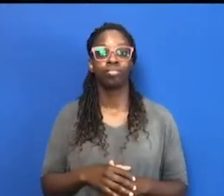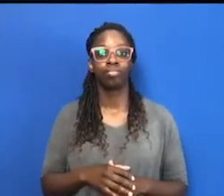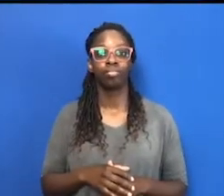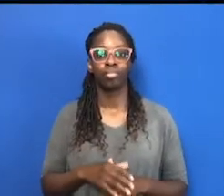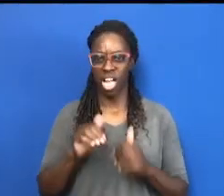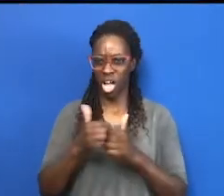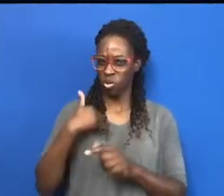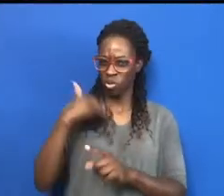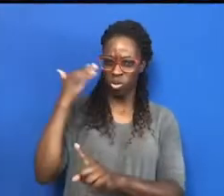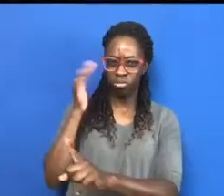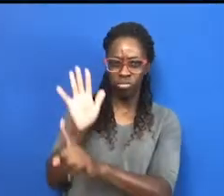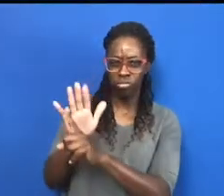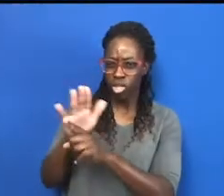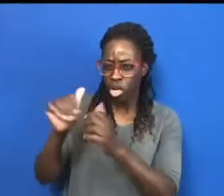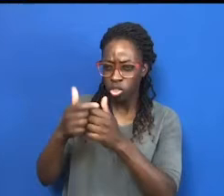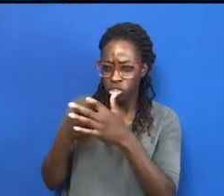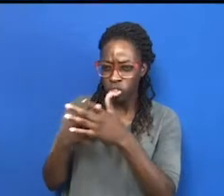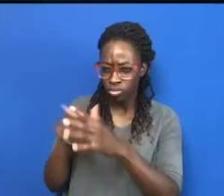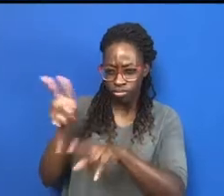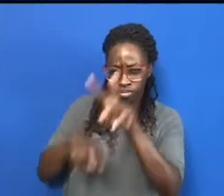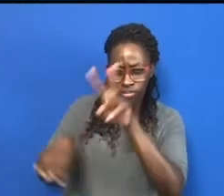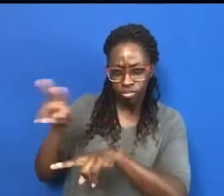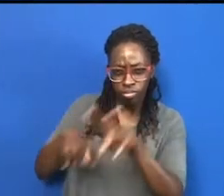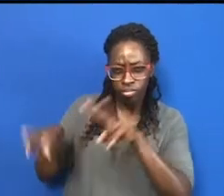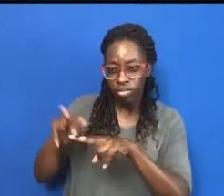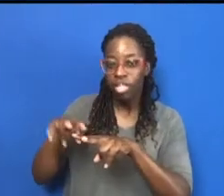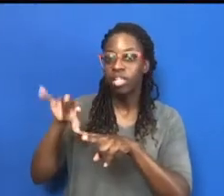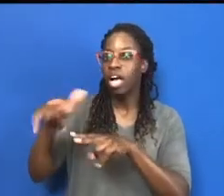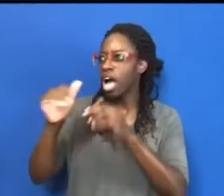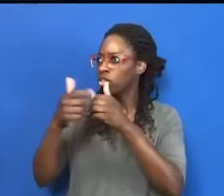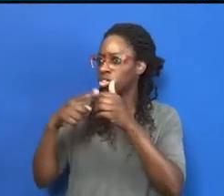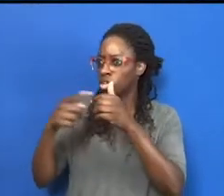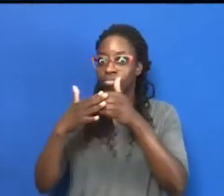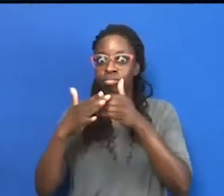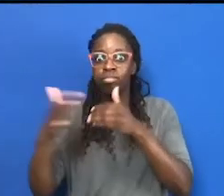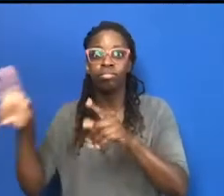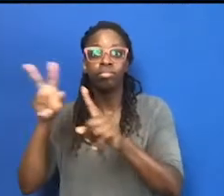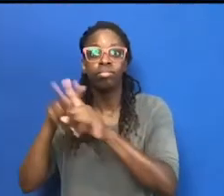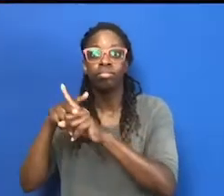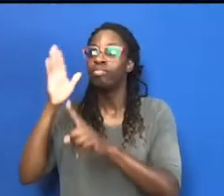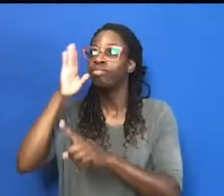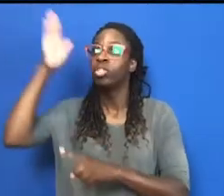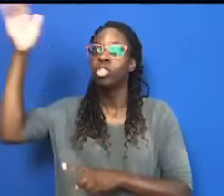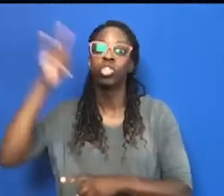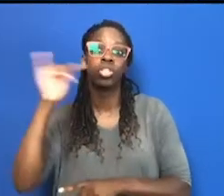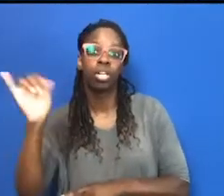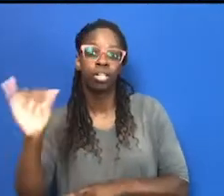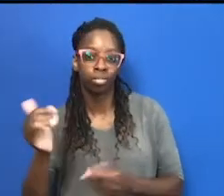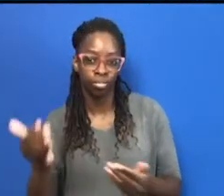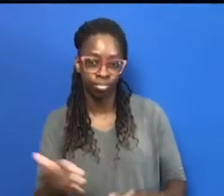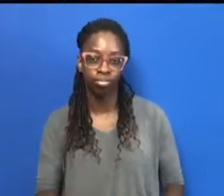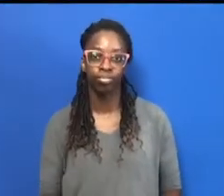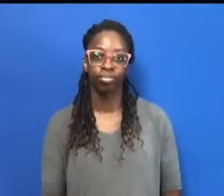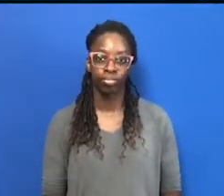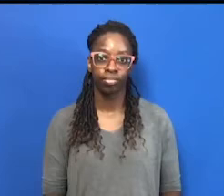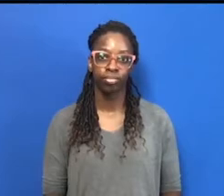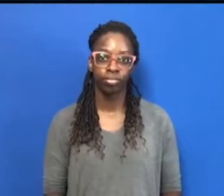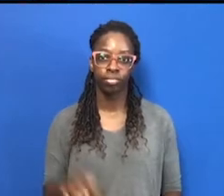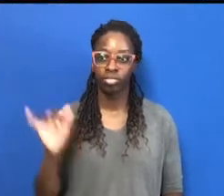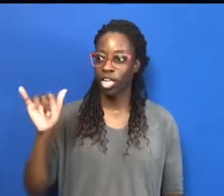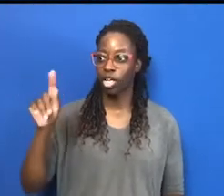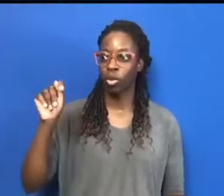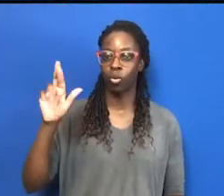going? You have to have an idea of a path, the road or trajectory through which children